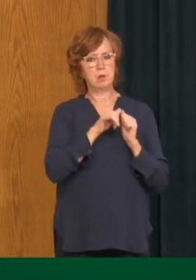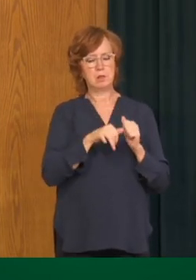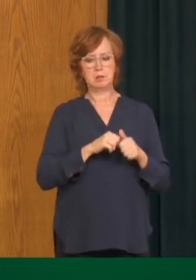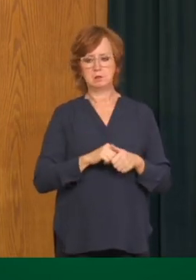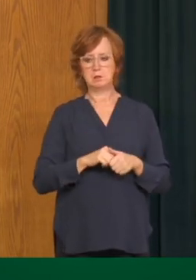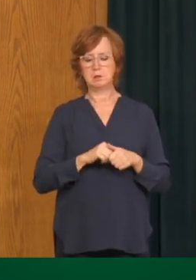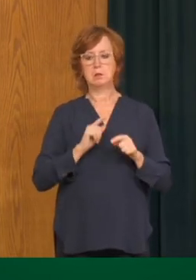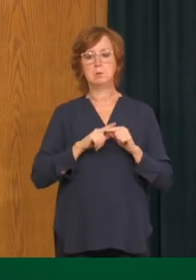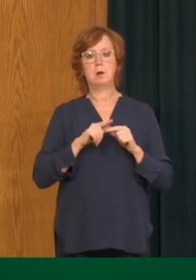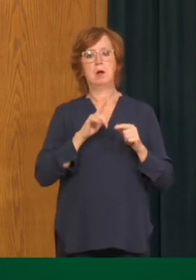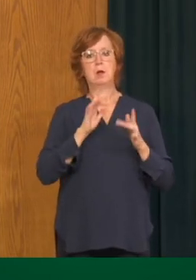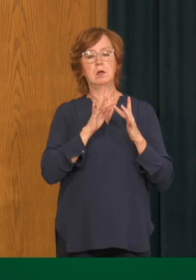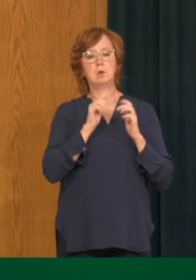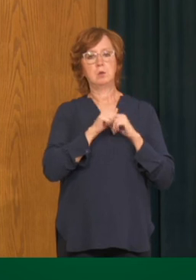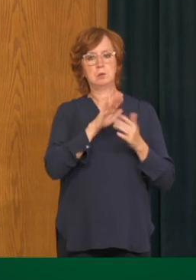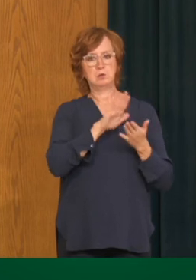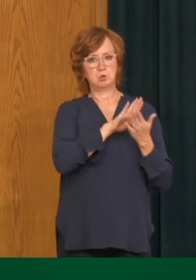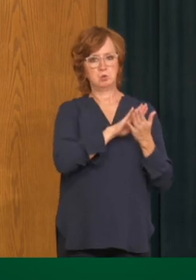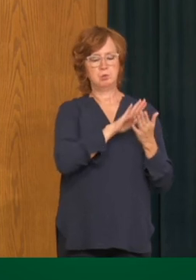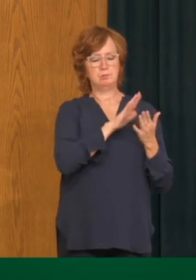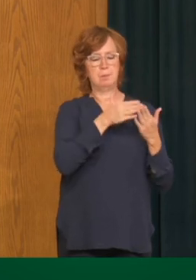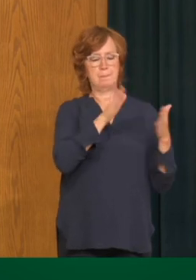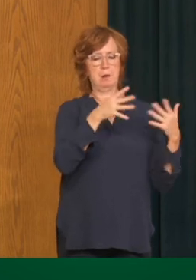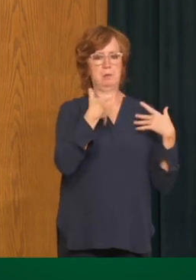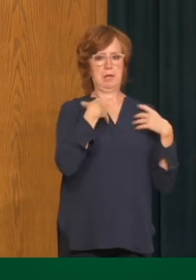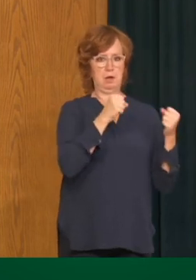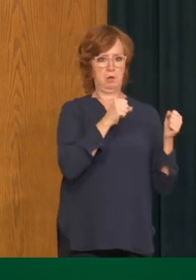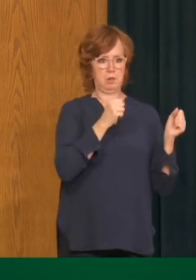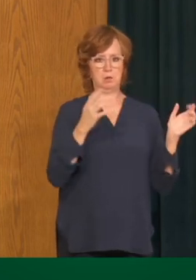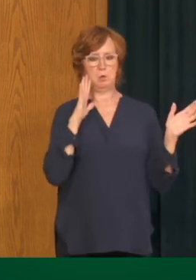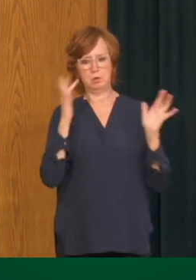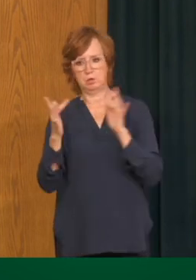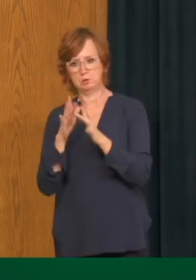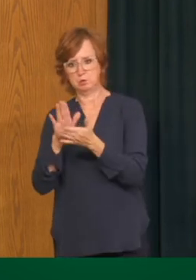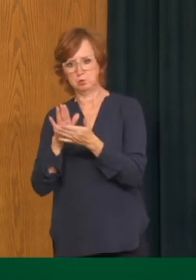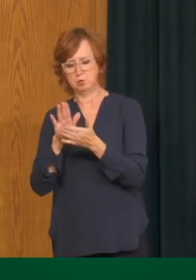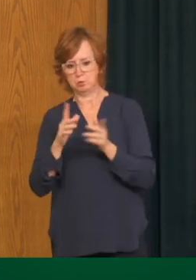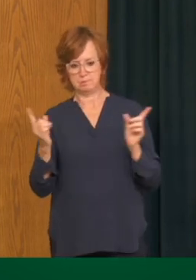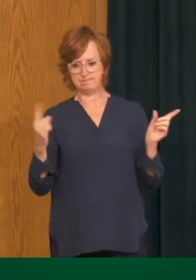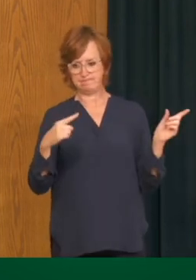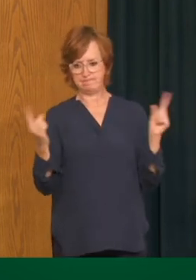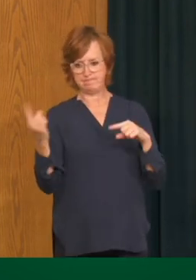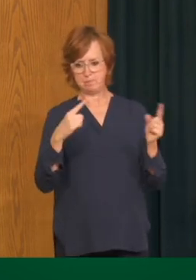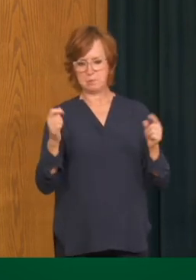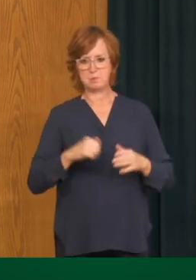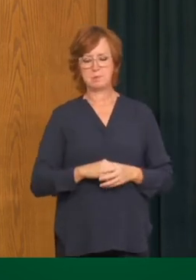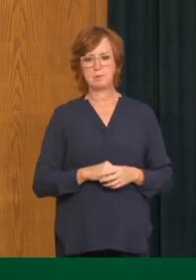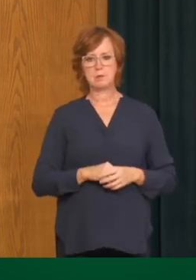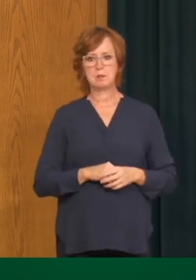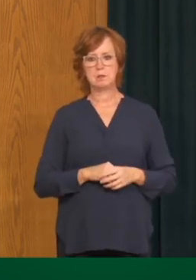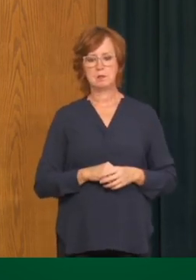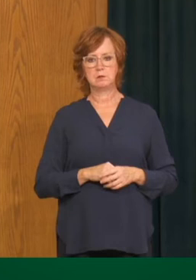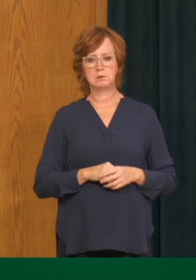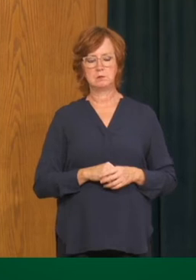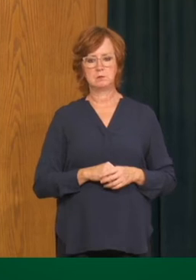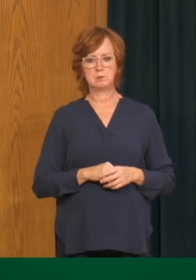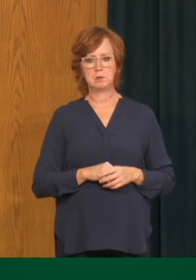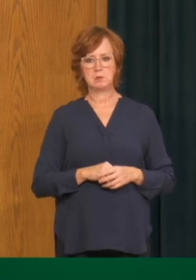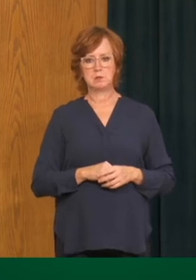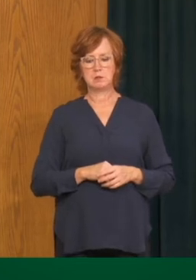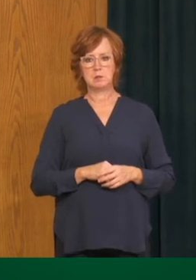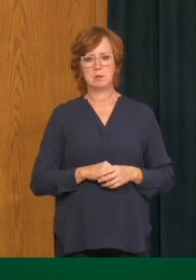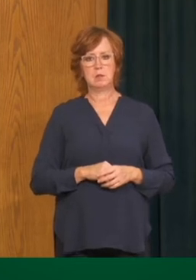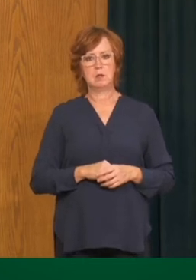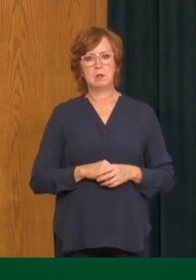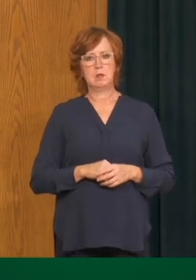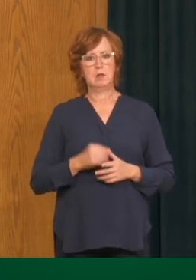within a single school division, there may be many schools who are of different sizes and different layouts, and